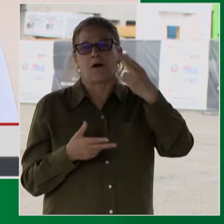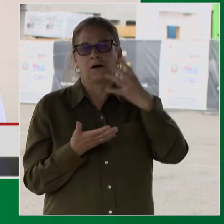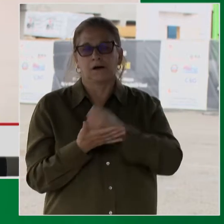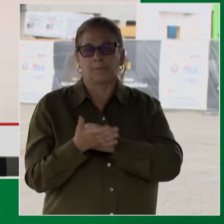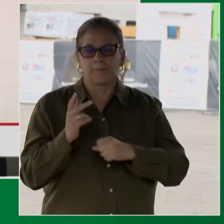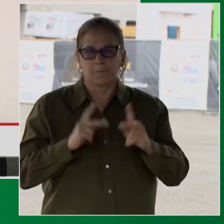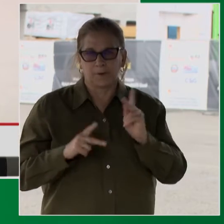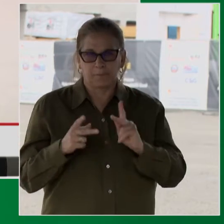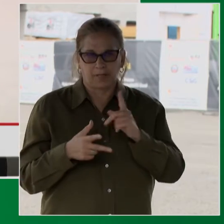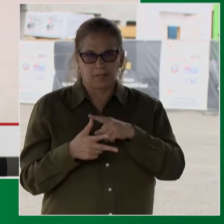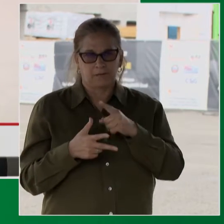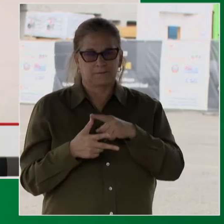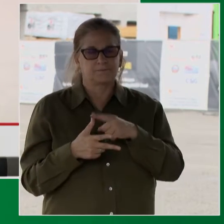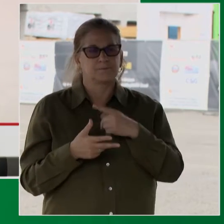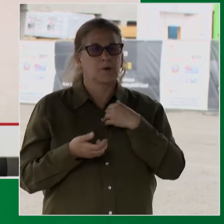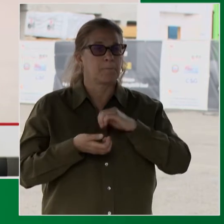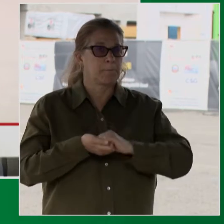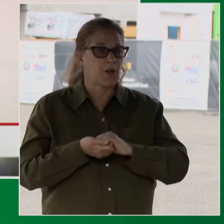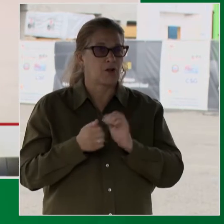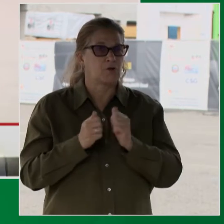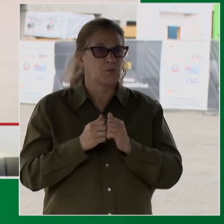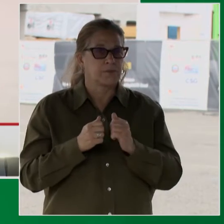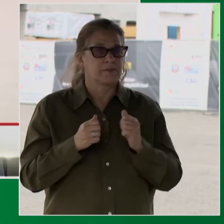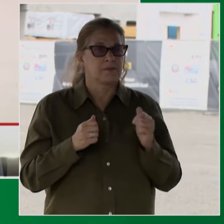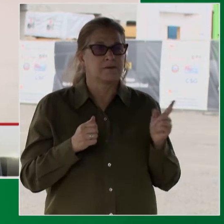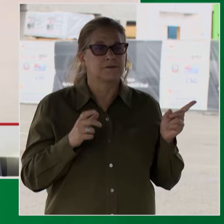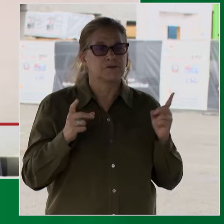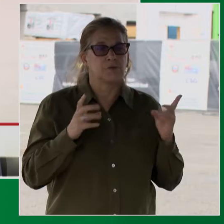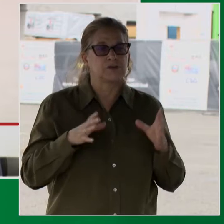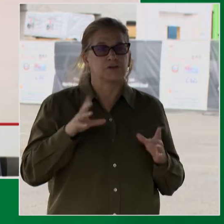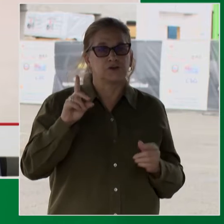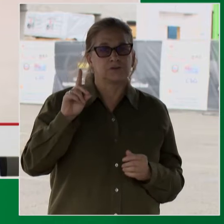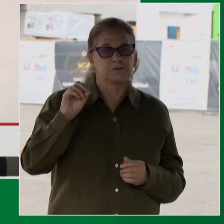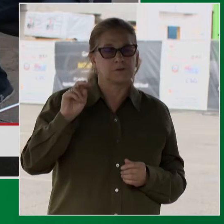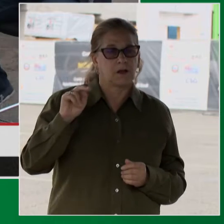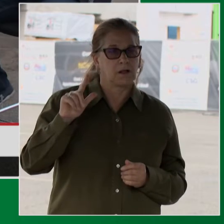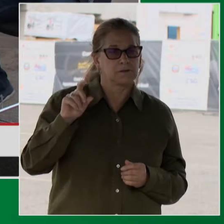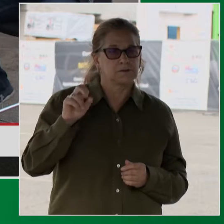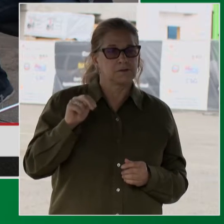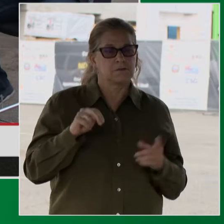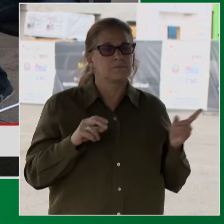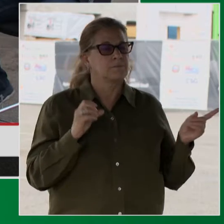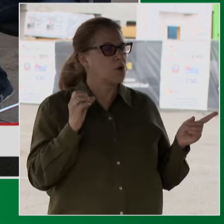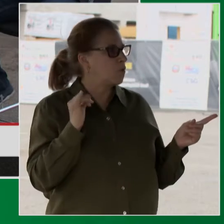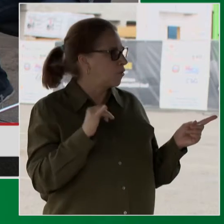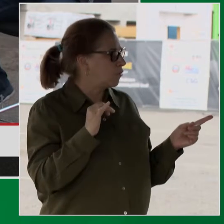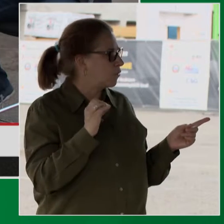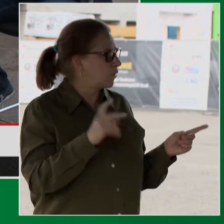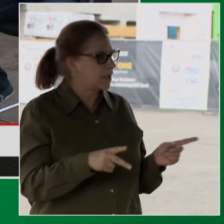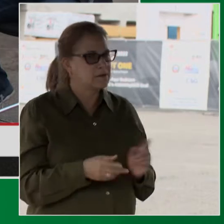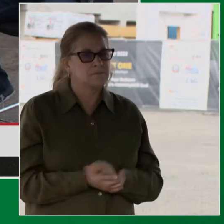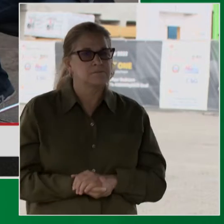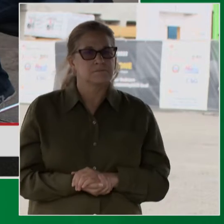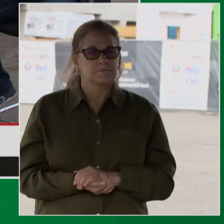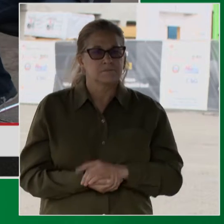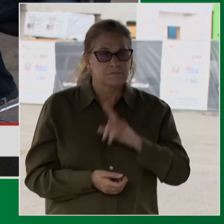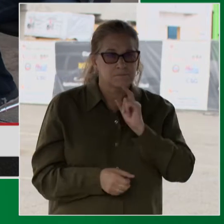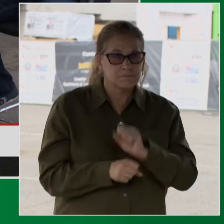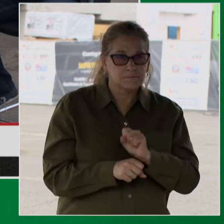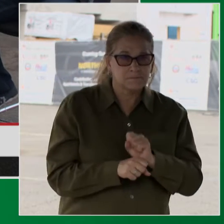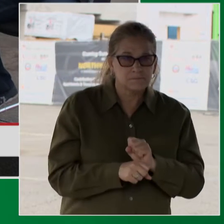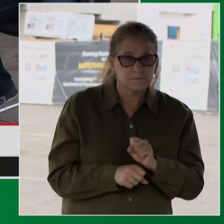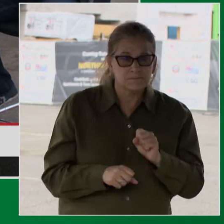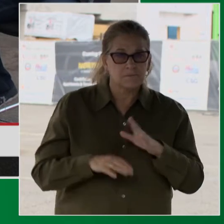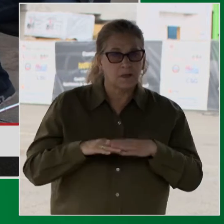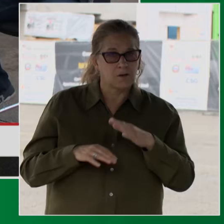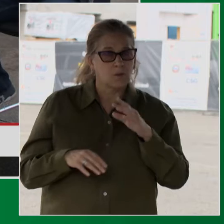in conjunction with Director Donald on. And so I'll throw this out there. A lot of, the mayor is really keen on home ownership, and a